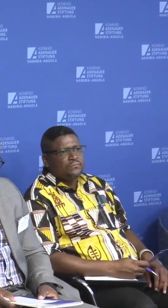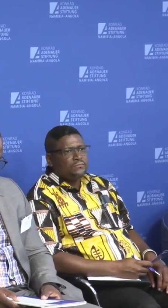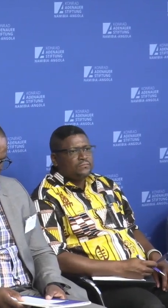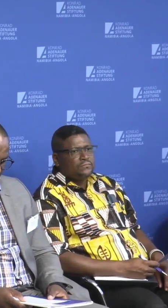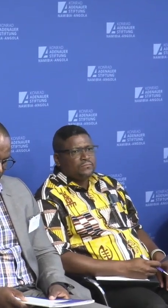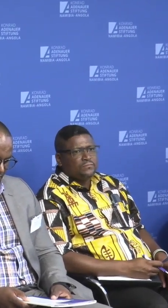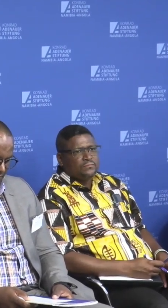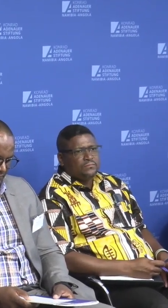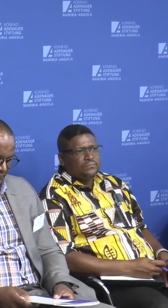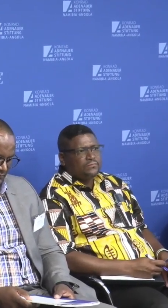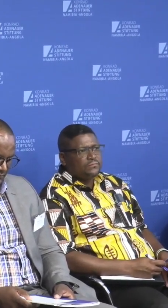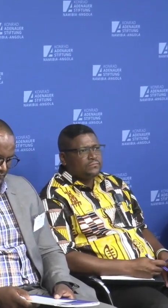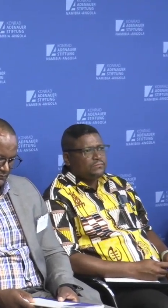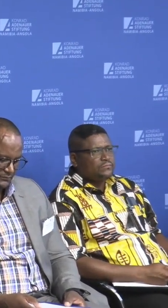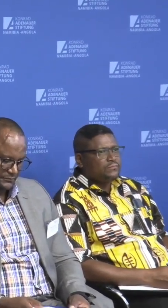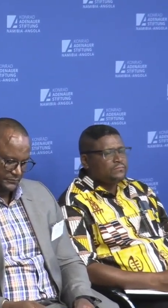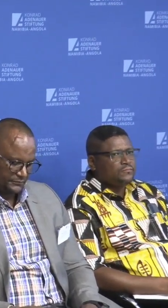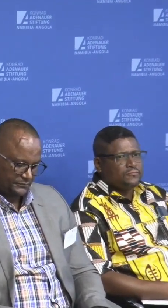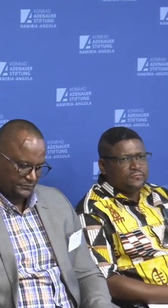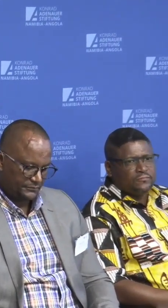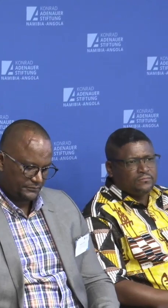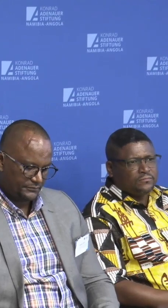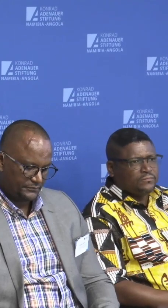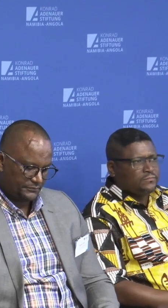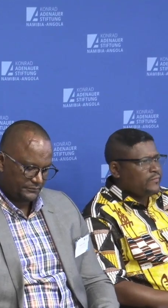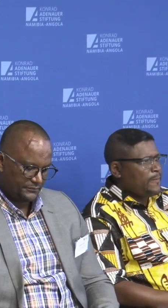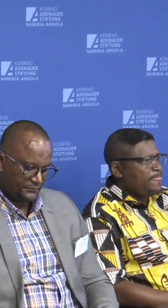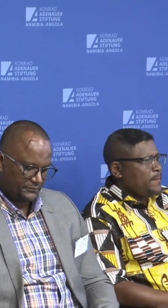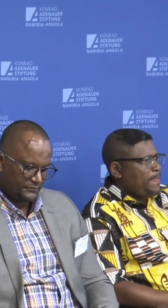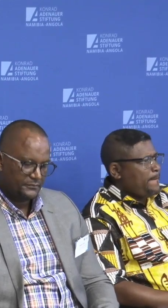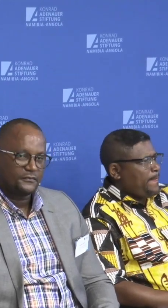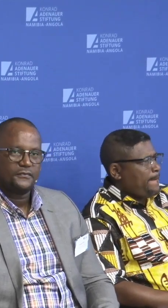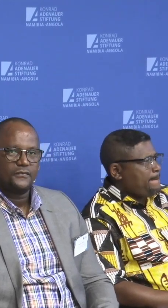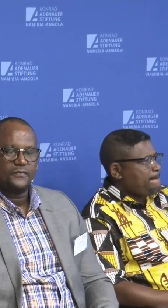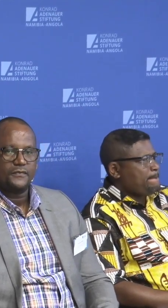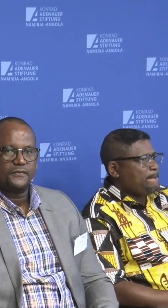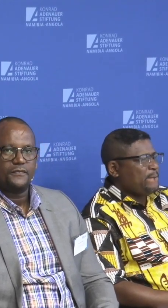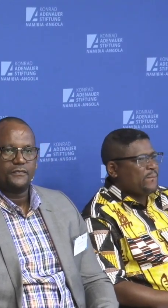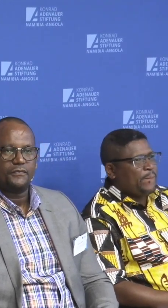Innovation Development at the Ministry of Higher Education, Technology and Innovation.